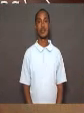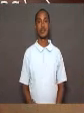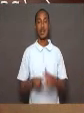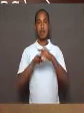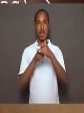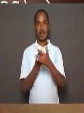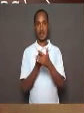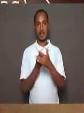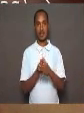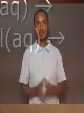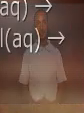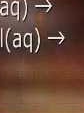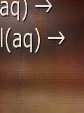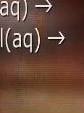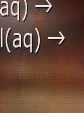Begin.